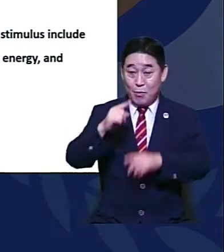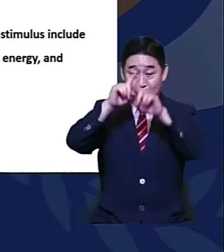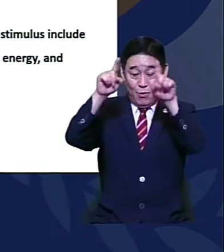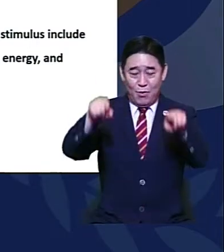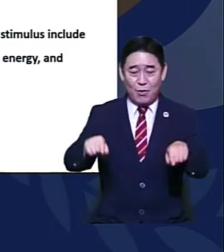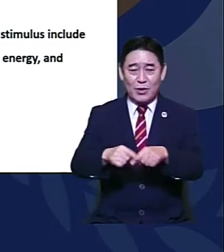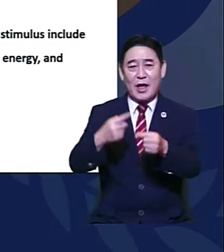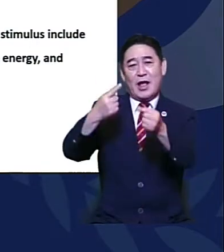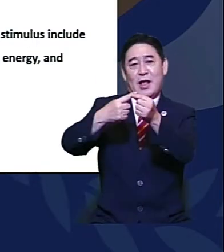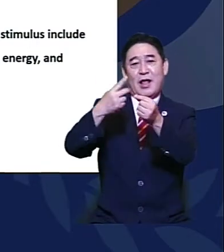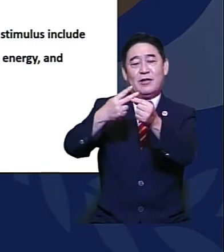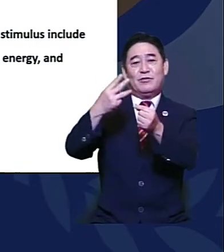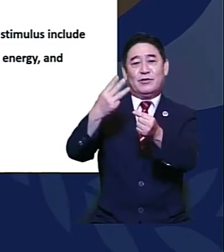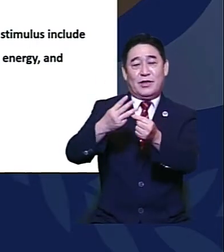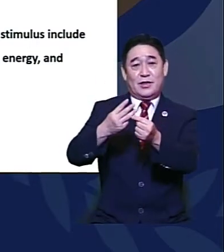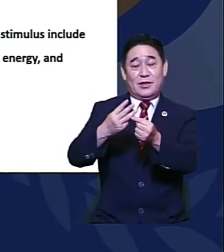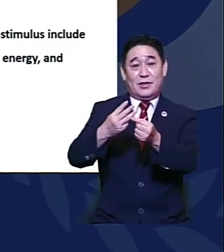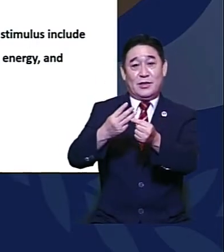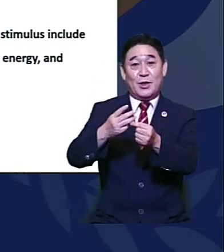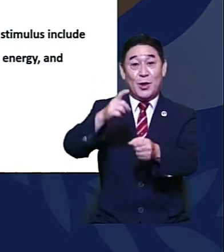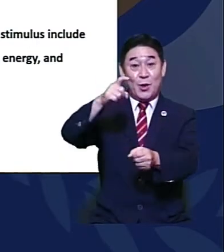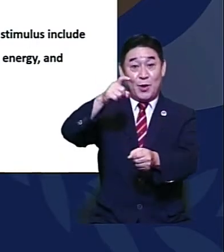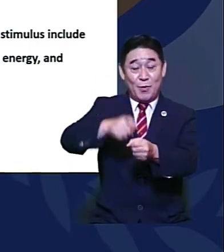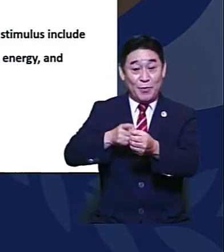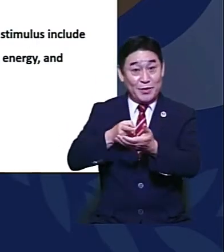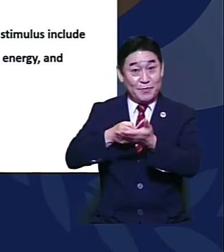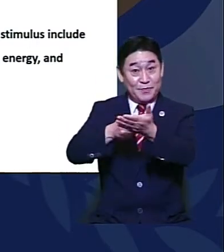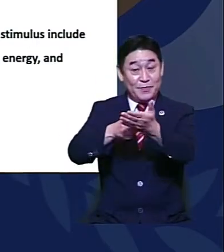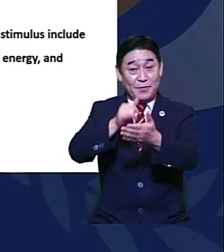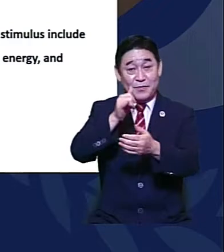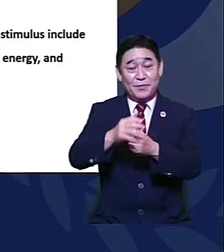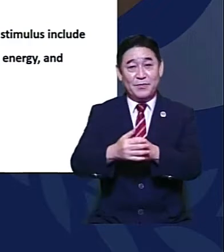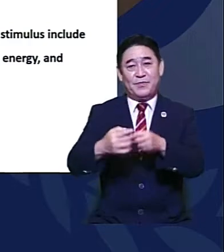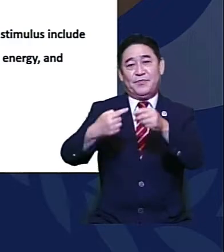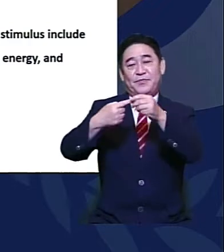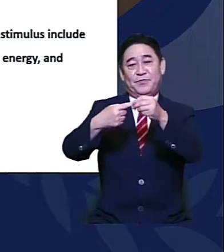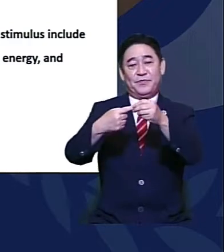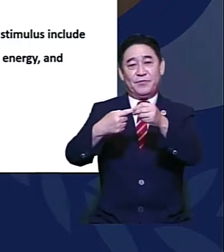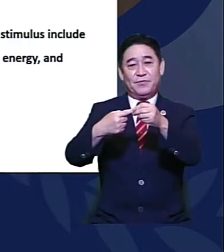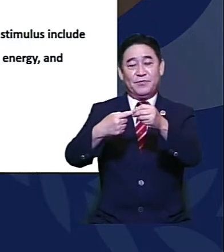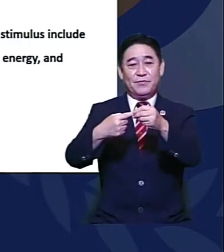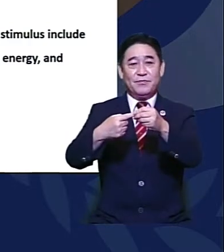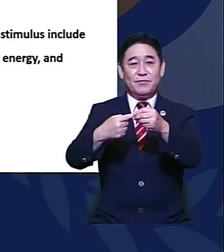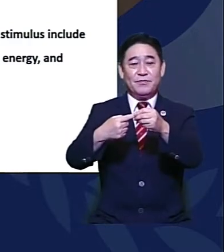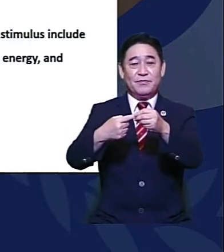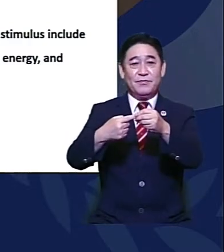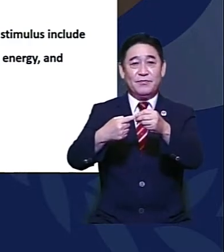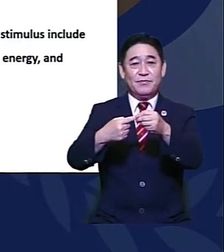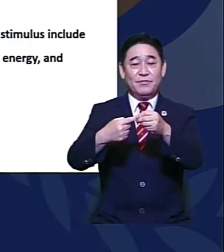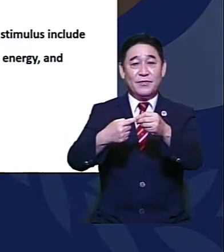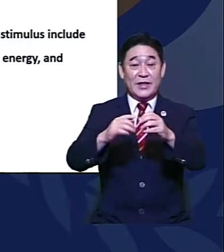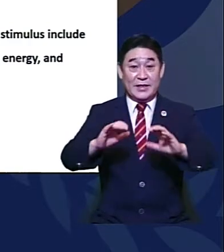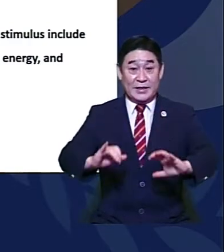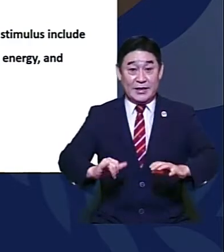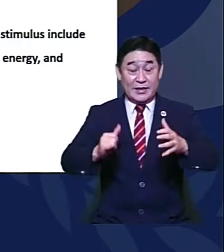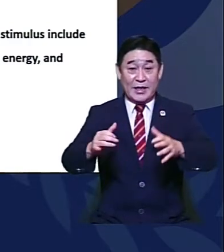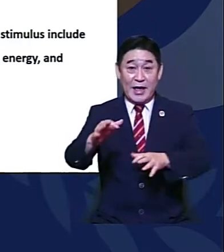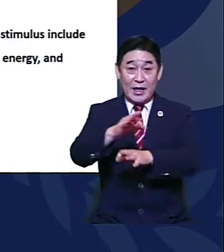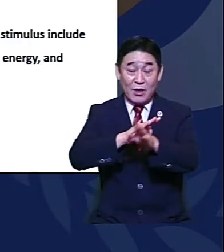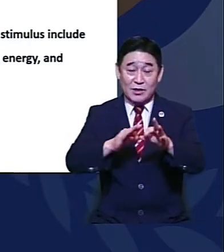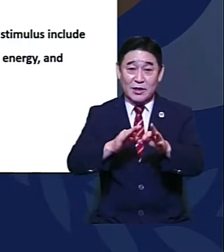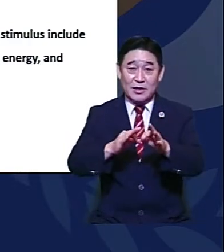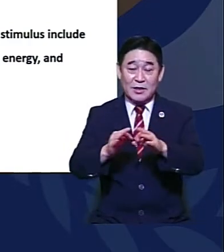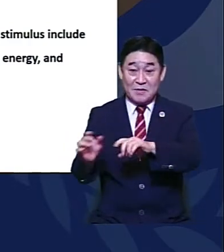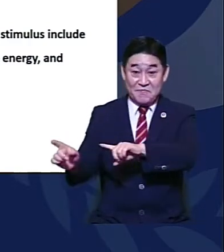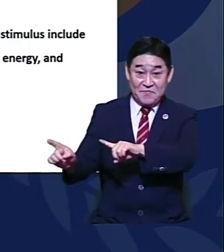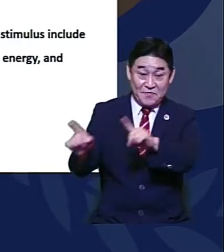objectives. Firstly, to make a major contribution to reviving the world economy,